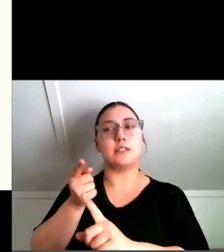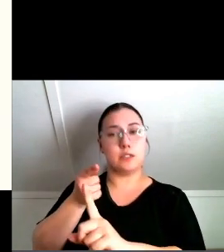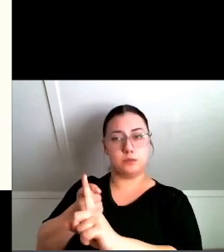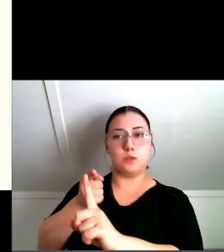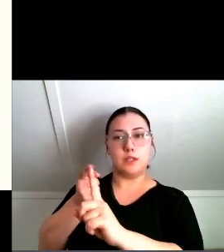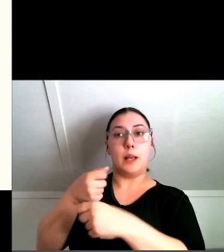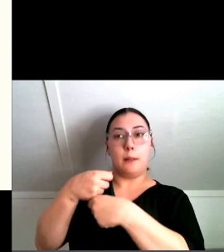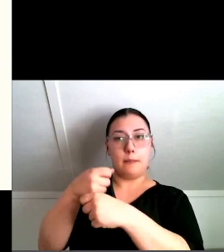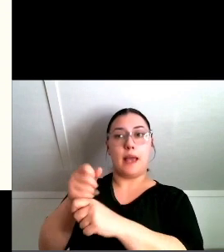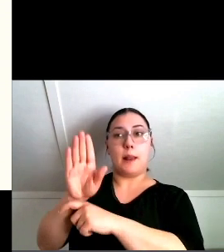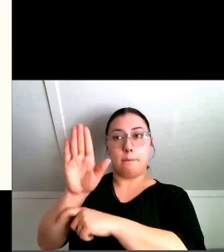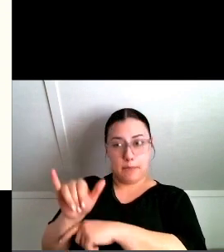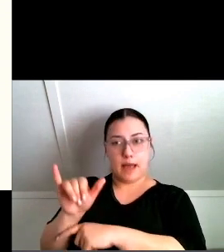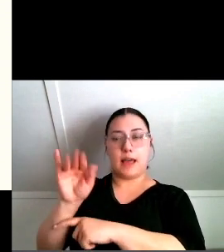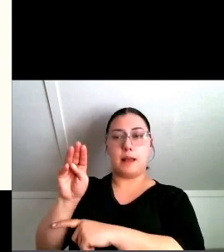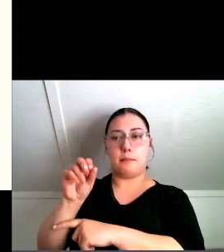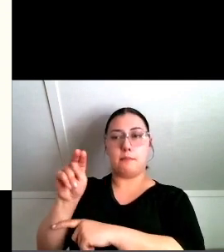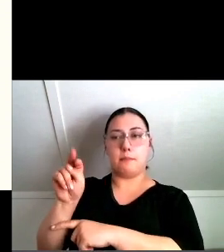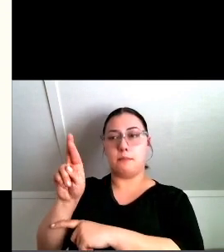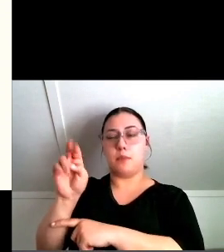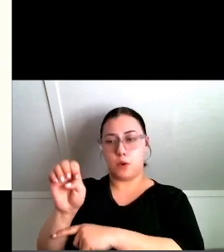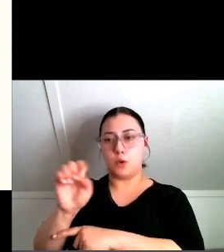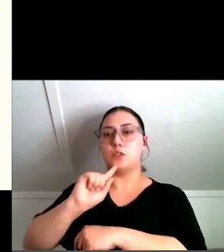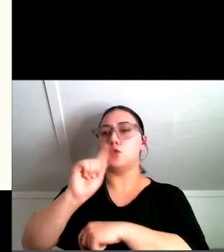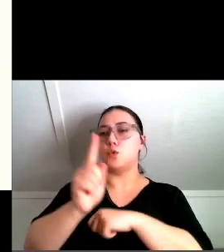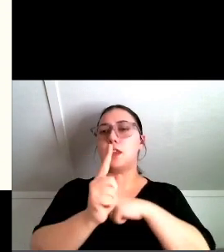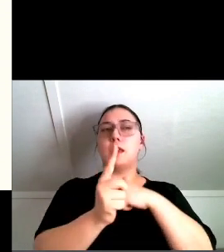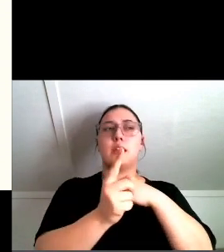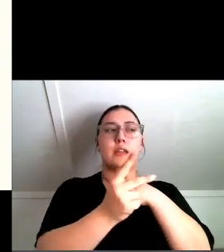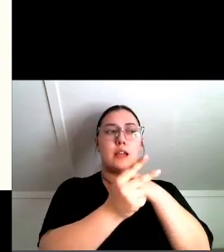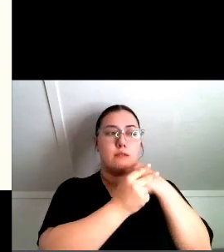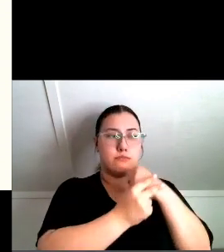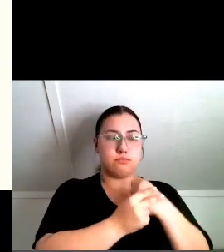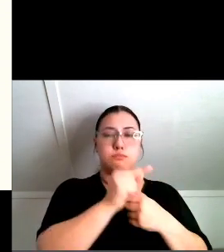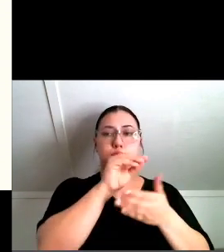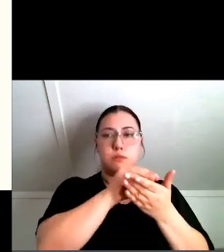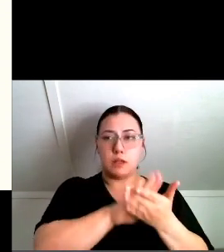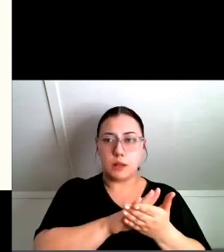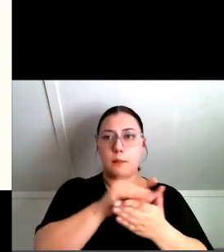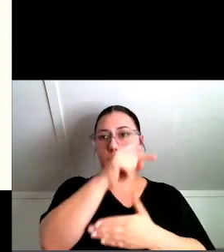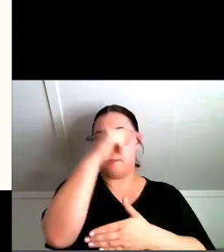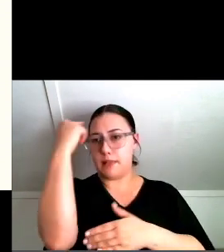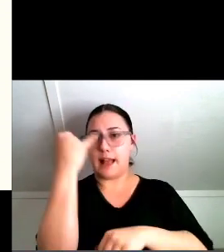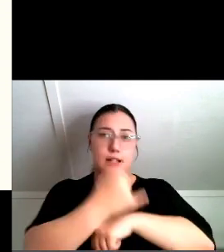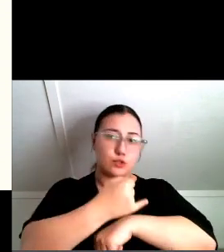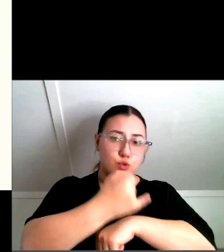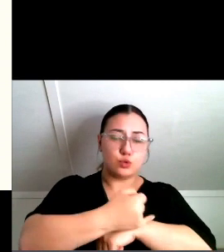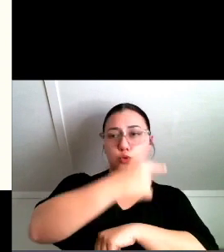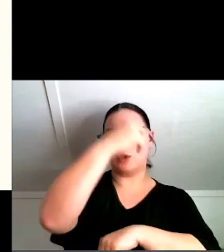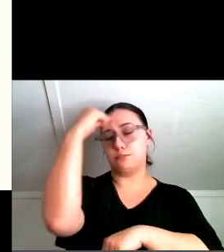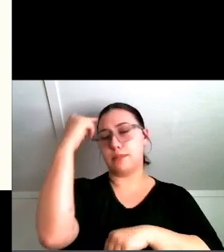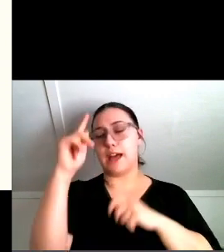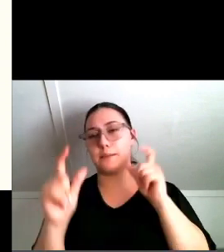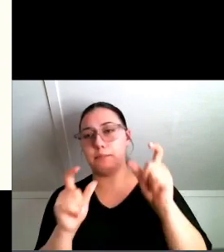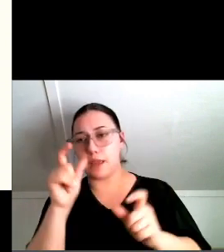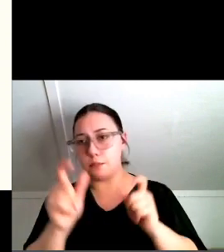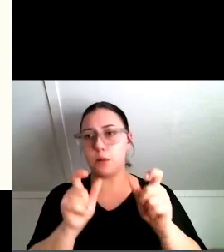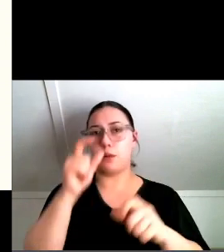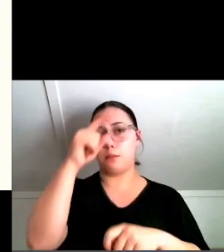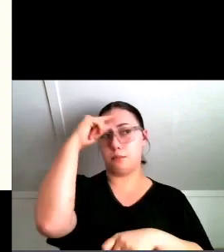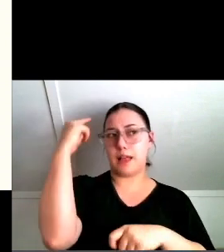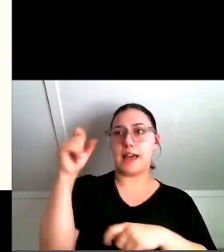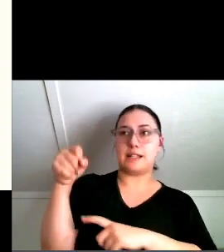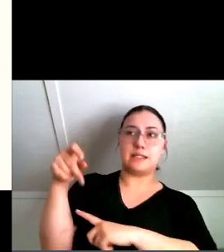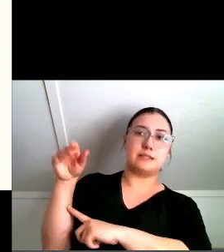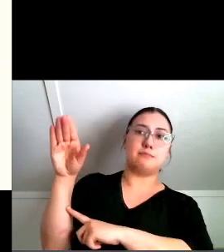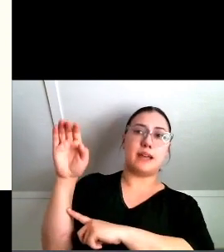in a form that is documenting black spaces, black institutions, black people and their actions at a time where many places